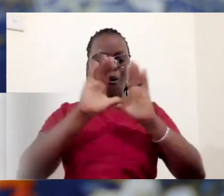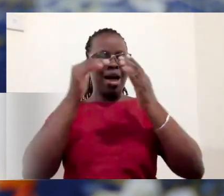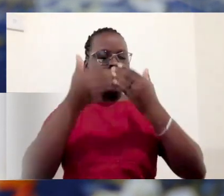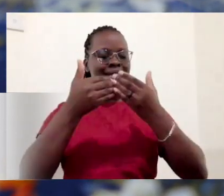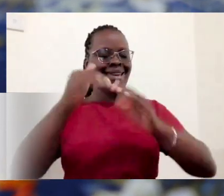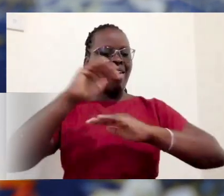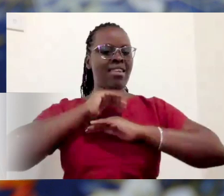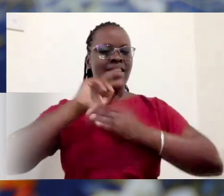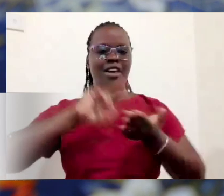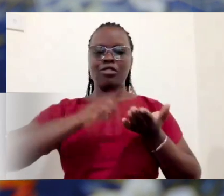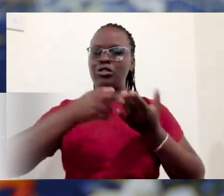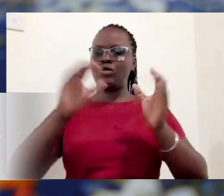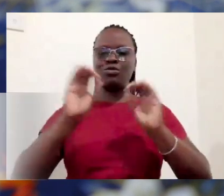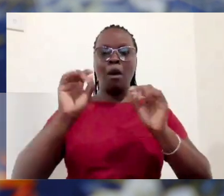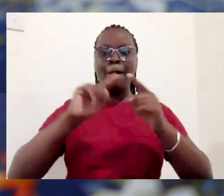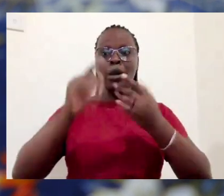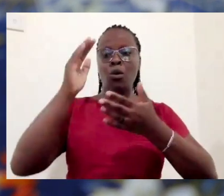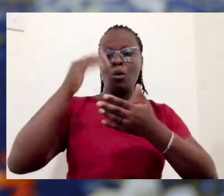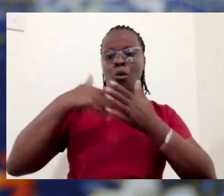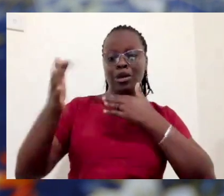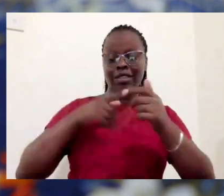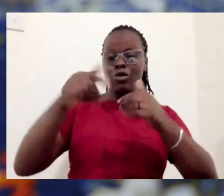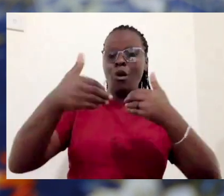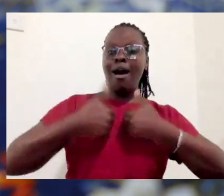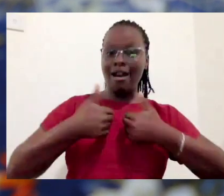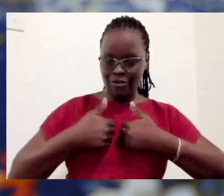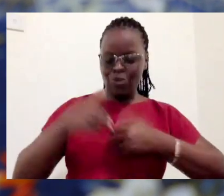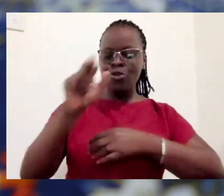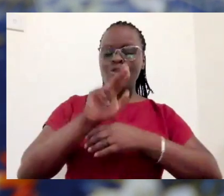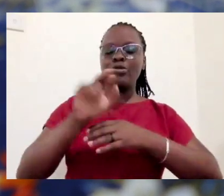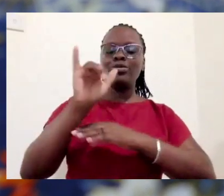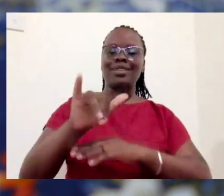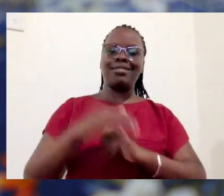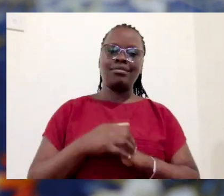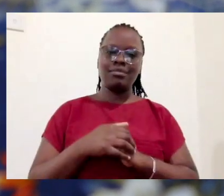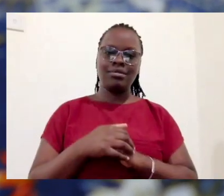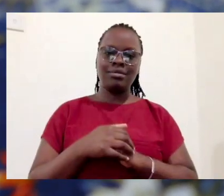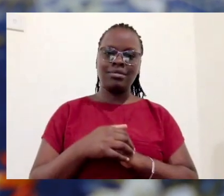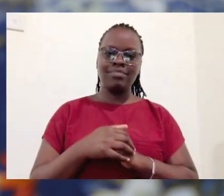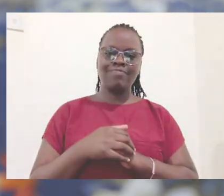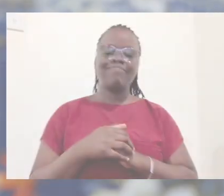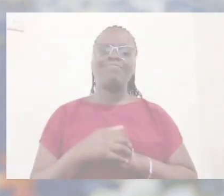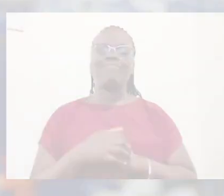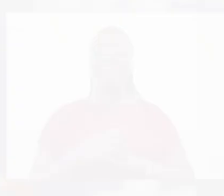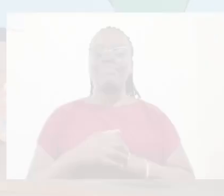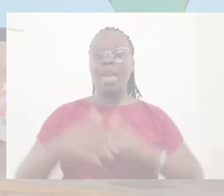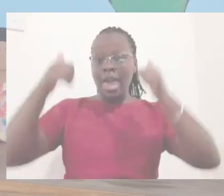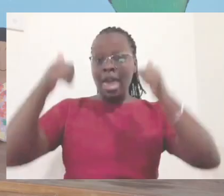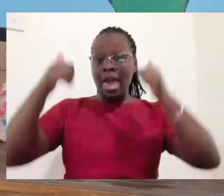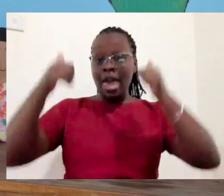So whatever you have, do not be afraid to improvise, to come up with a new way of doing whatever you